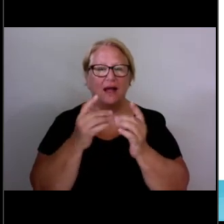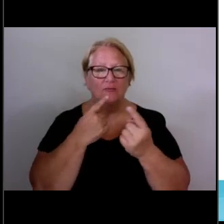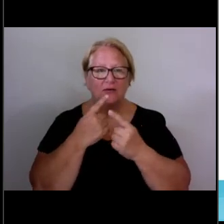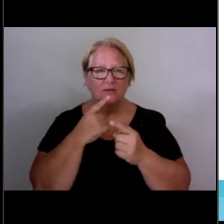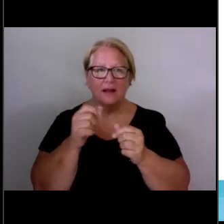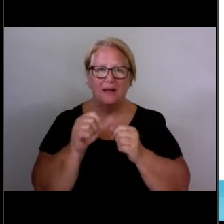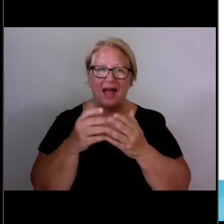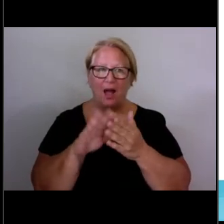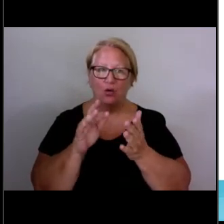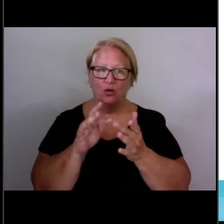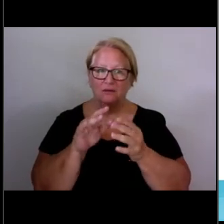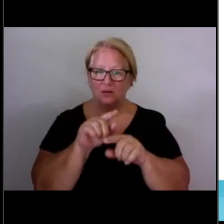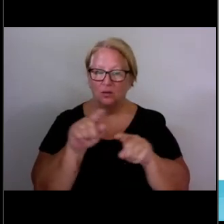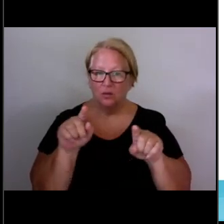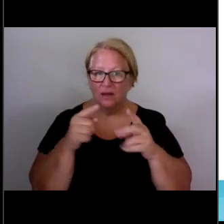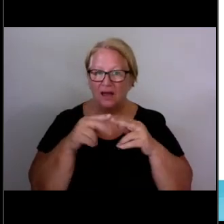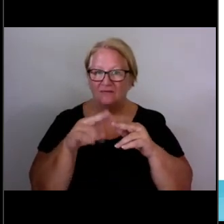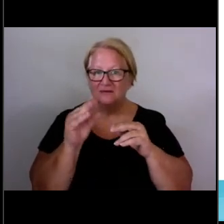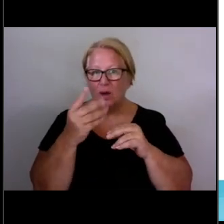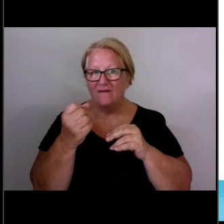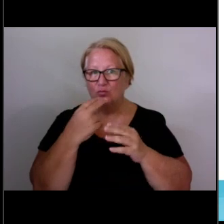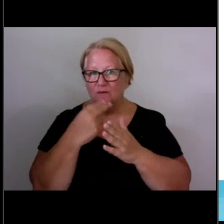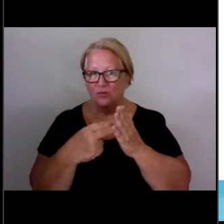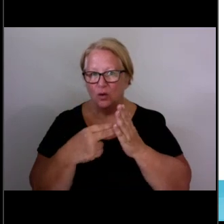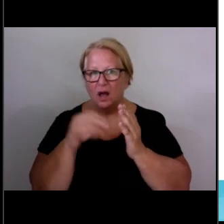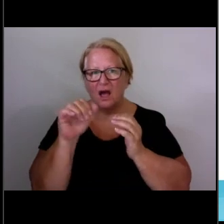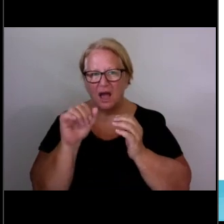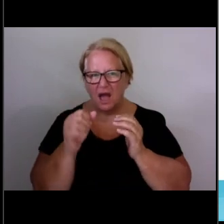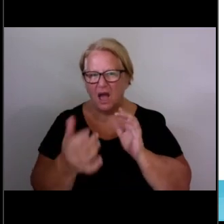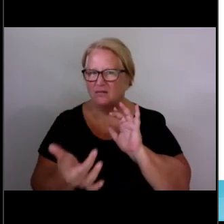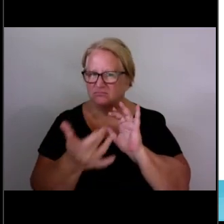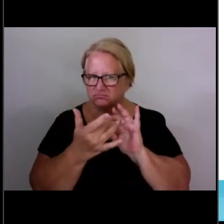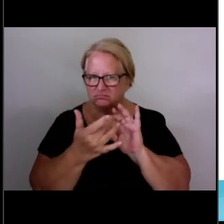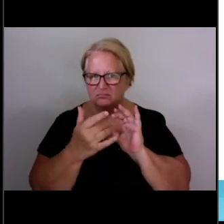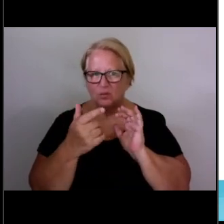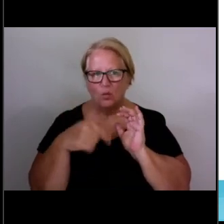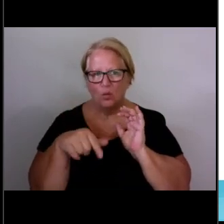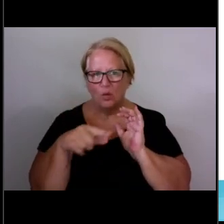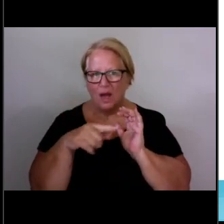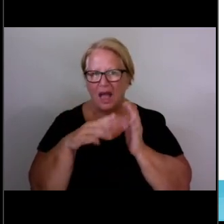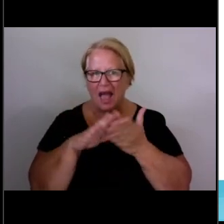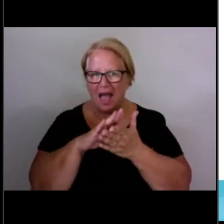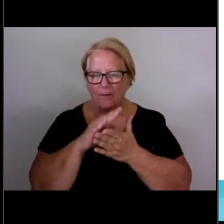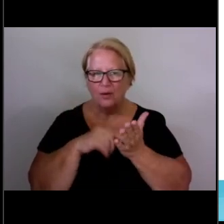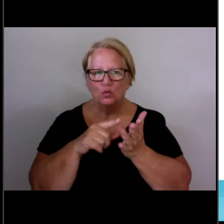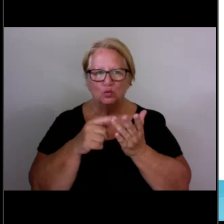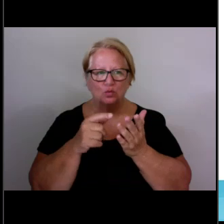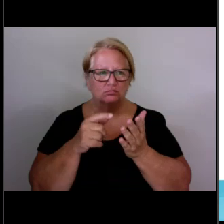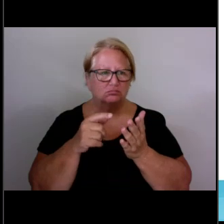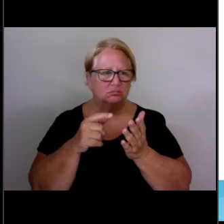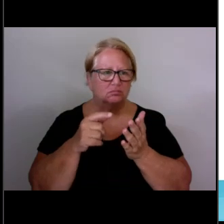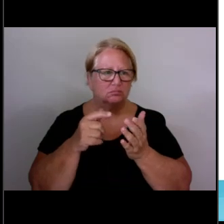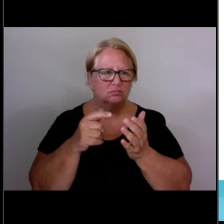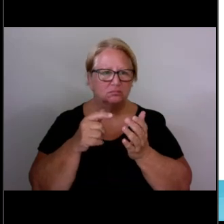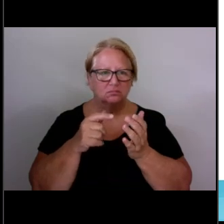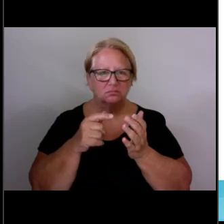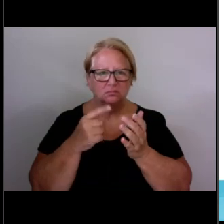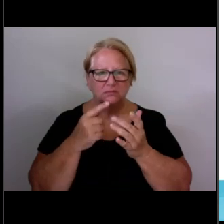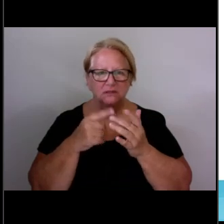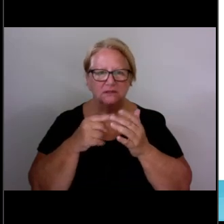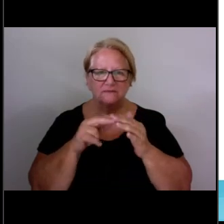contact you guys if someone's got a referral. Yeah, absolutely. Reach out. We're more than happy to spend time speaking to people who are interested.